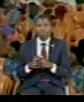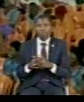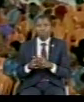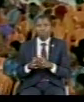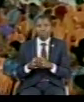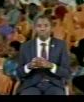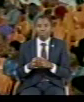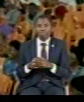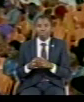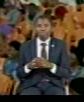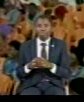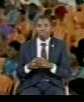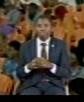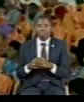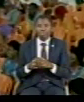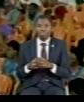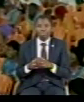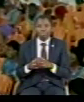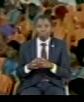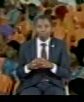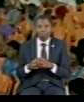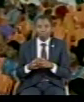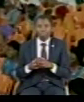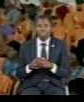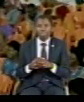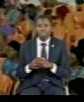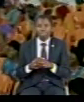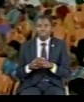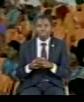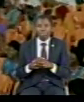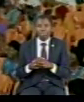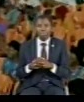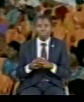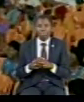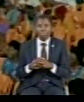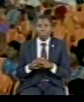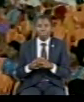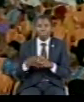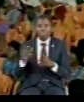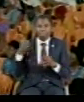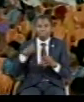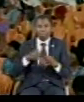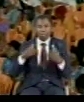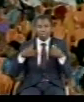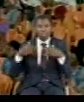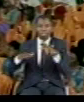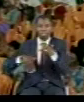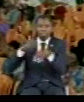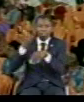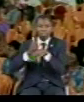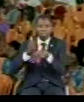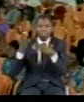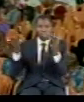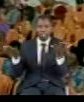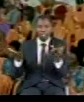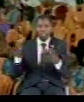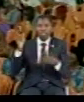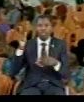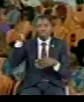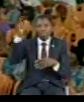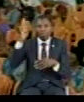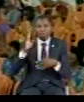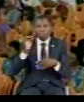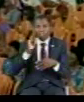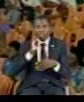Yes, online, the Lord is doing great things, and we have a confirmation here that God is also